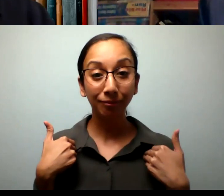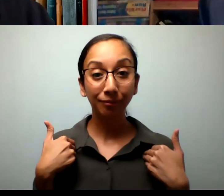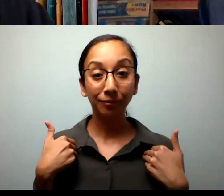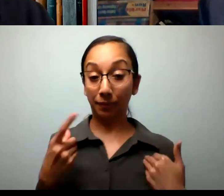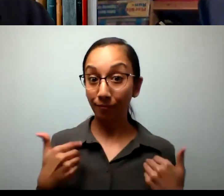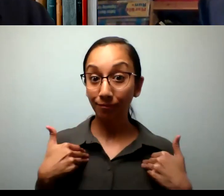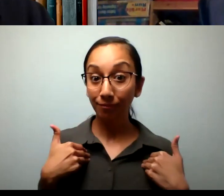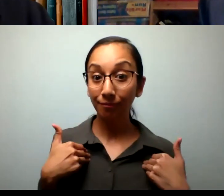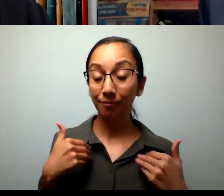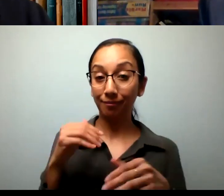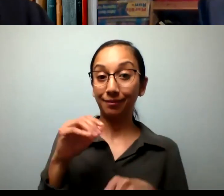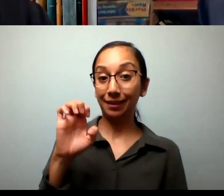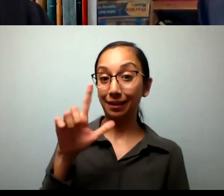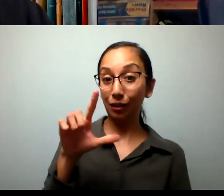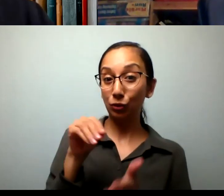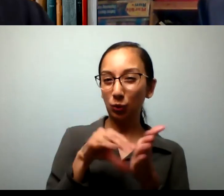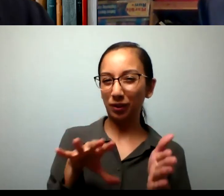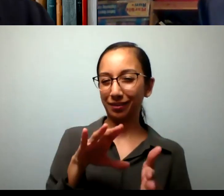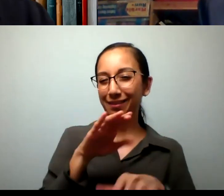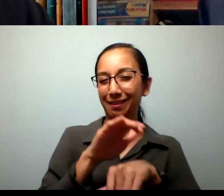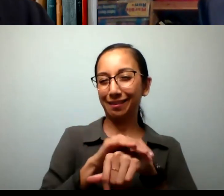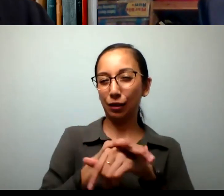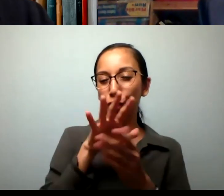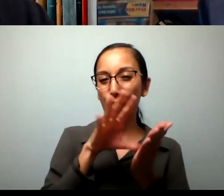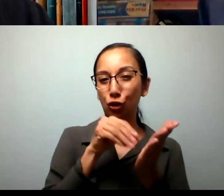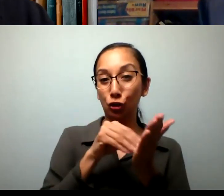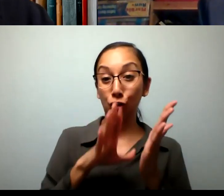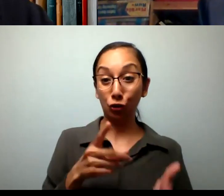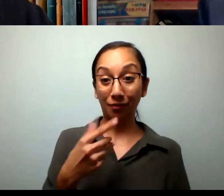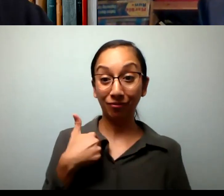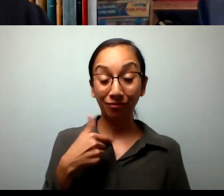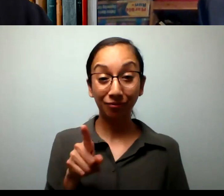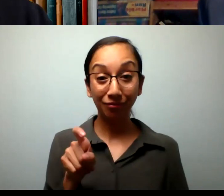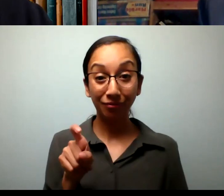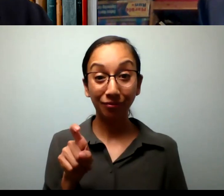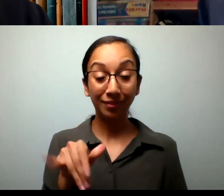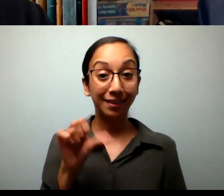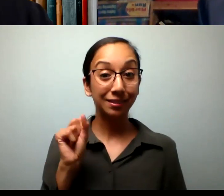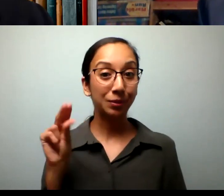You have an English learner or an EL student? You're going to say yes or no.